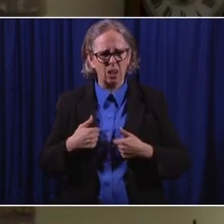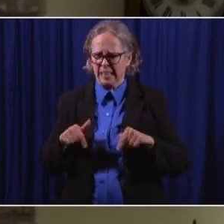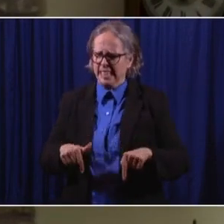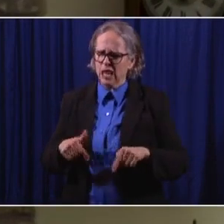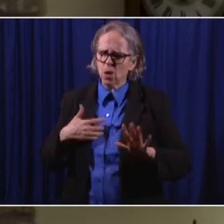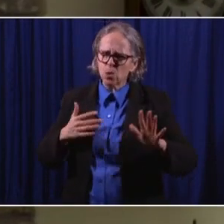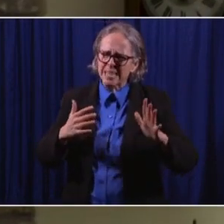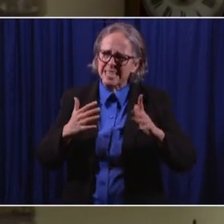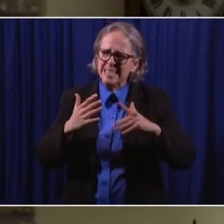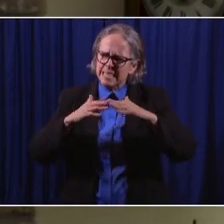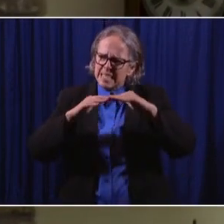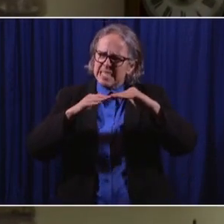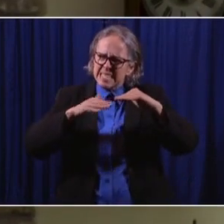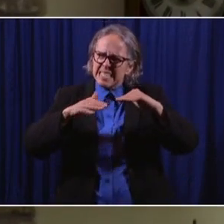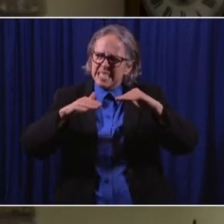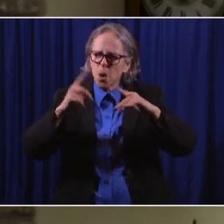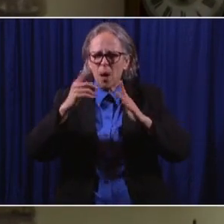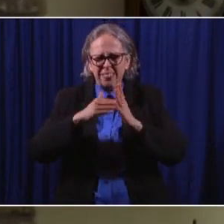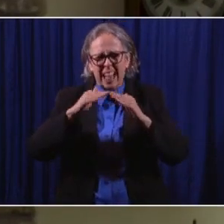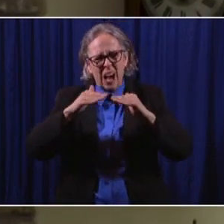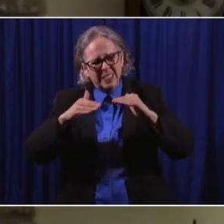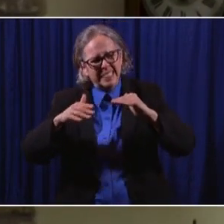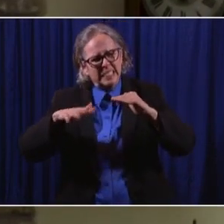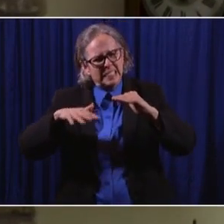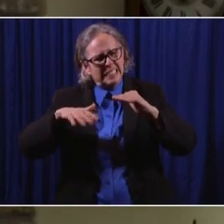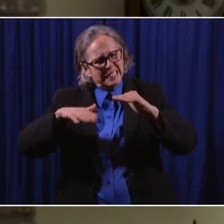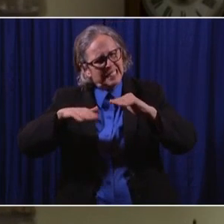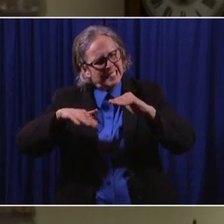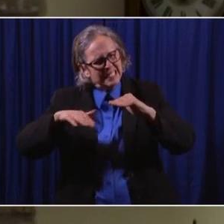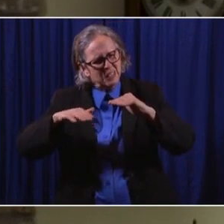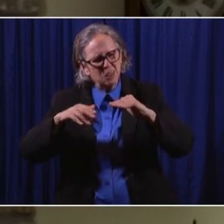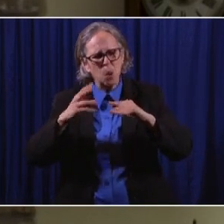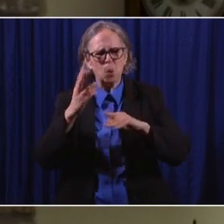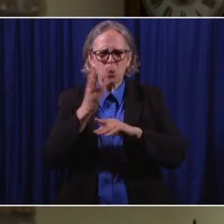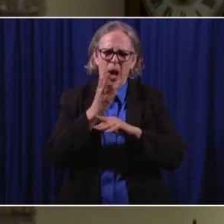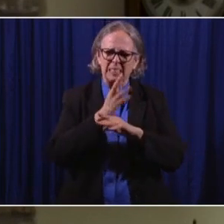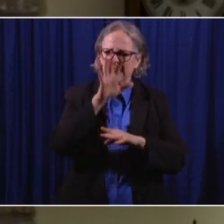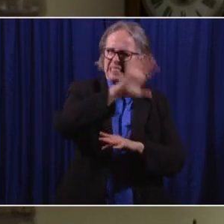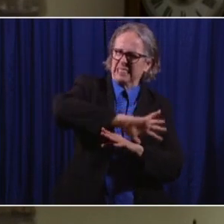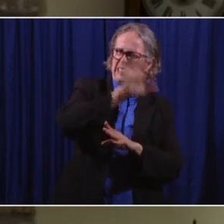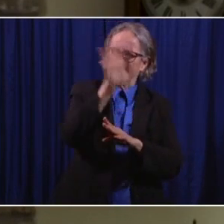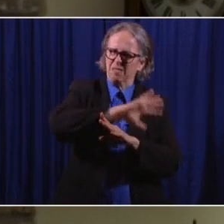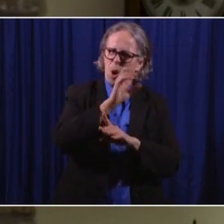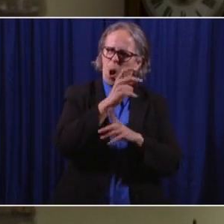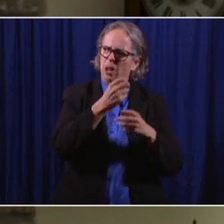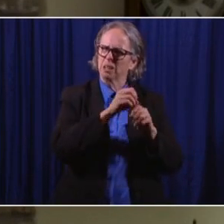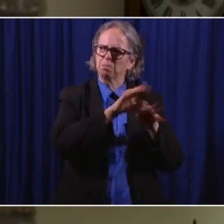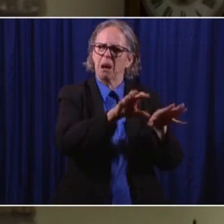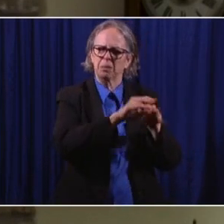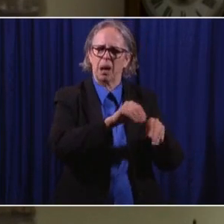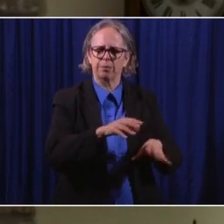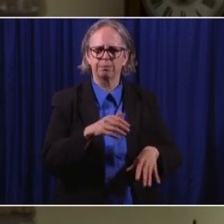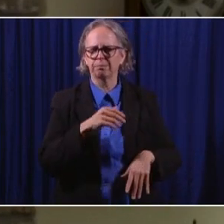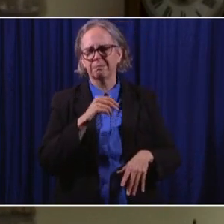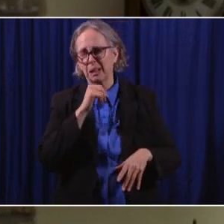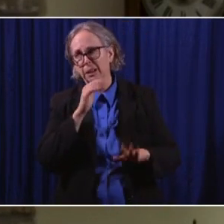new cases every day. We've got hot spots, certainly in the western side of our state. So it's not perfect, but we've done, I